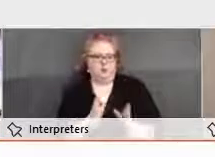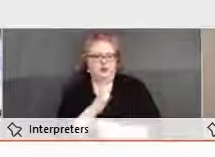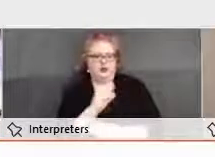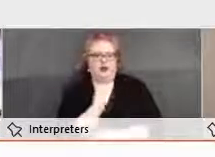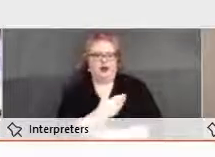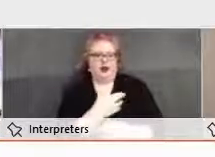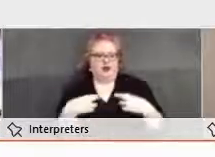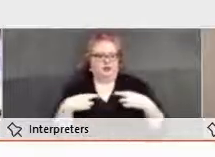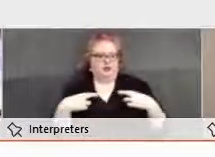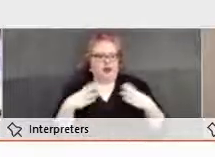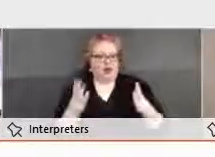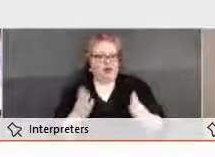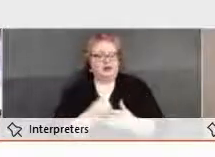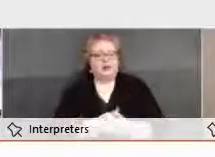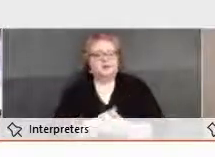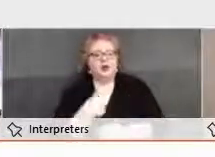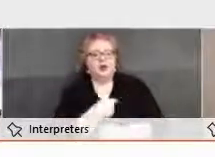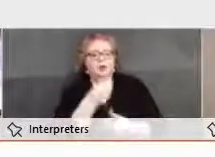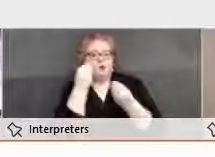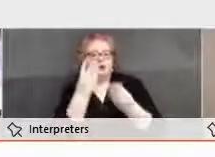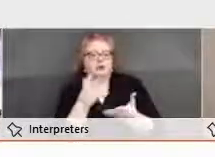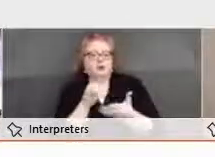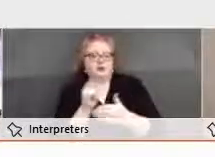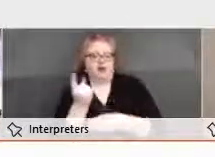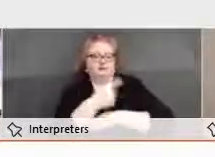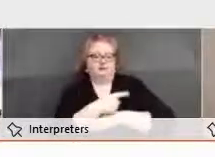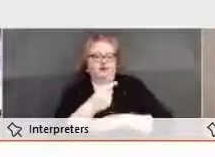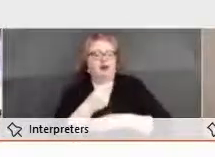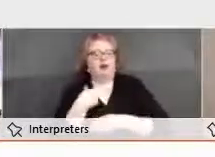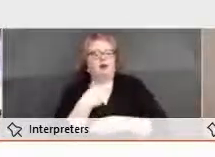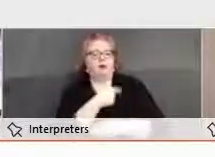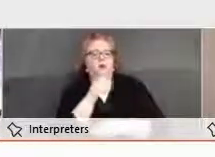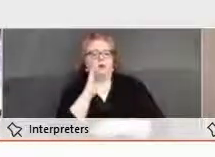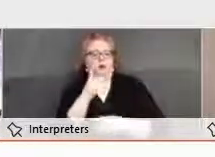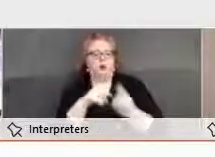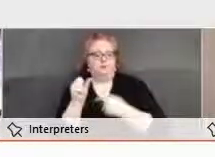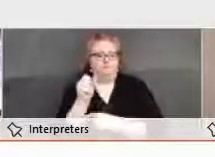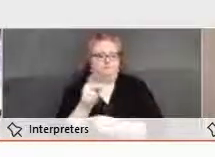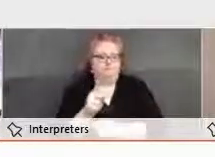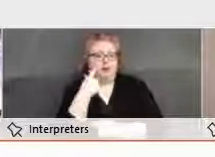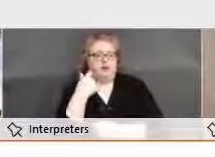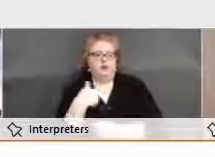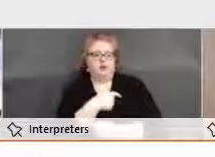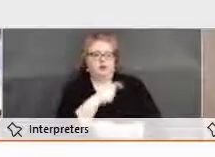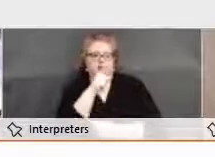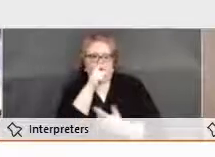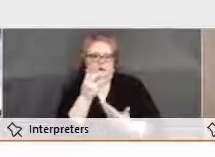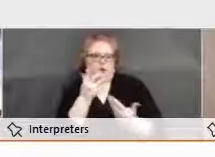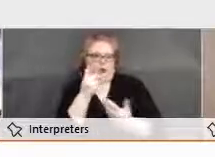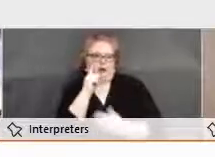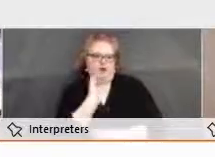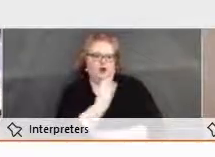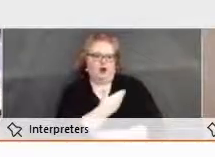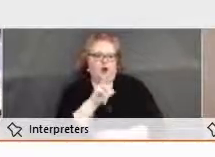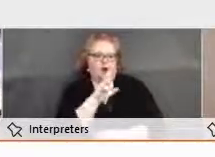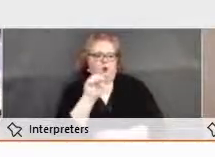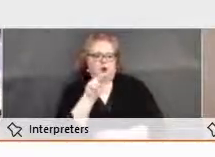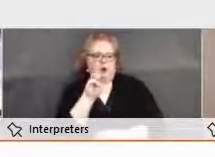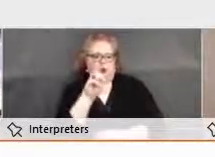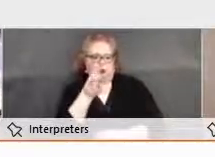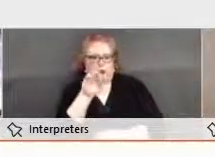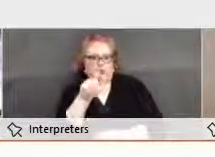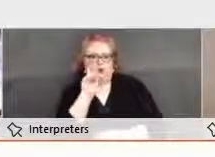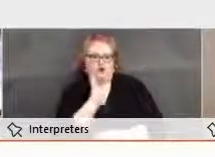we told you at that time that we would be back because we were anxiously awaiting our renewal from our current provider,